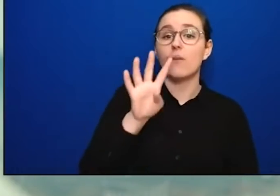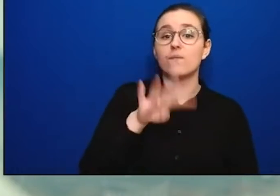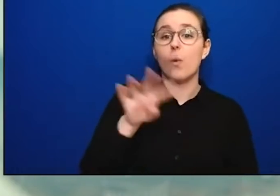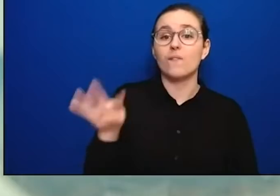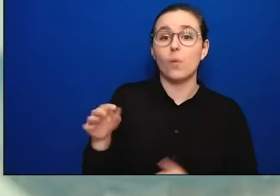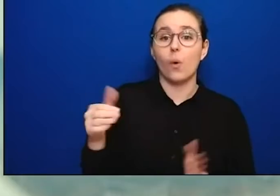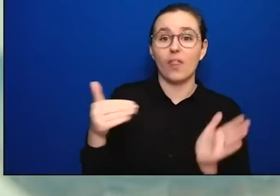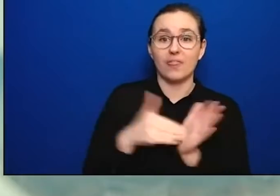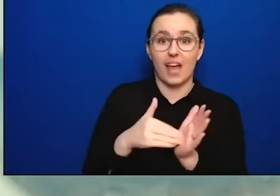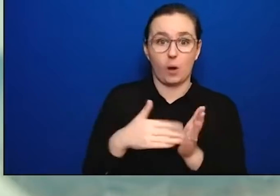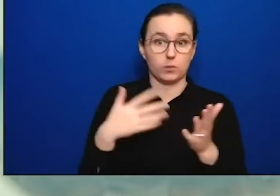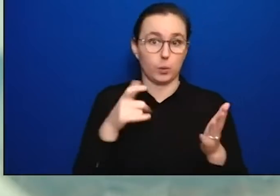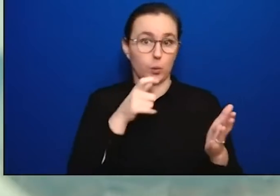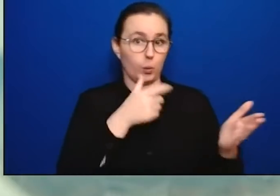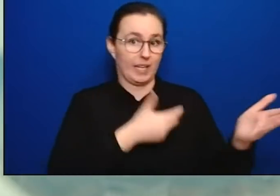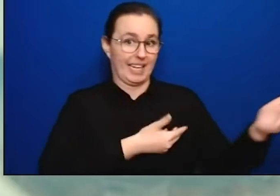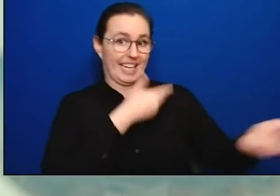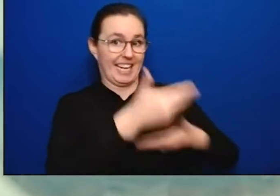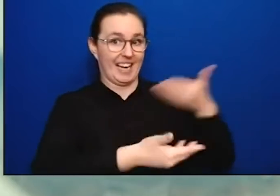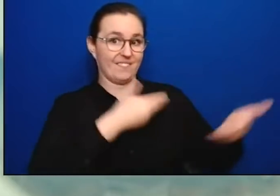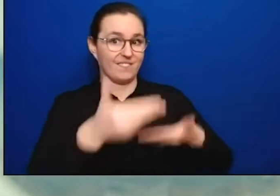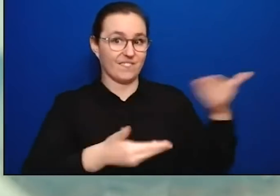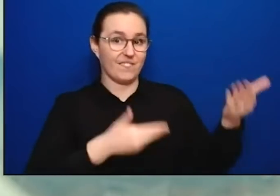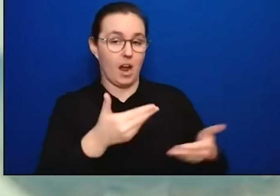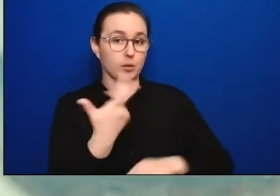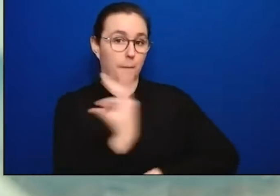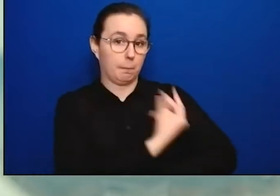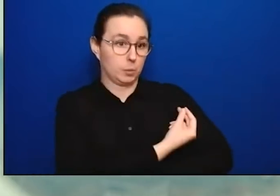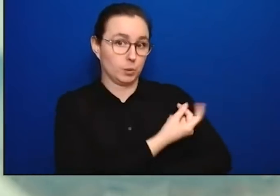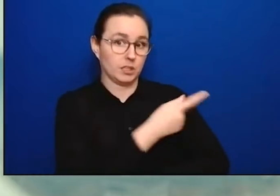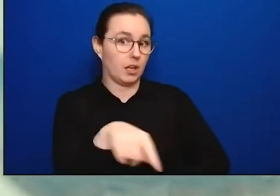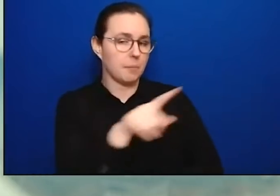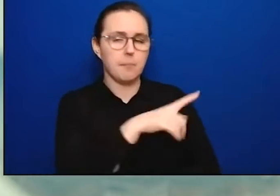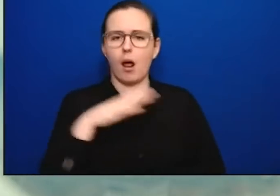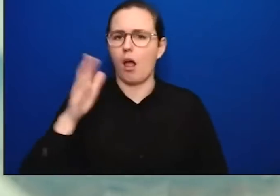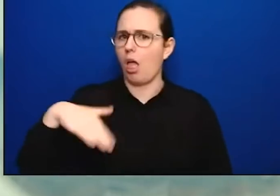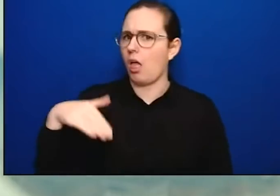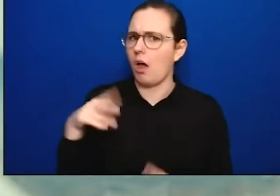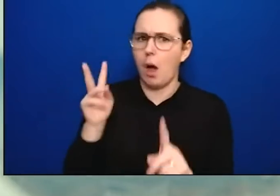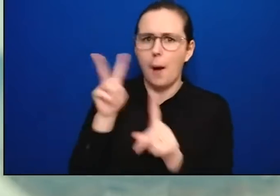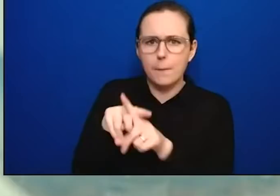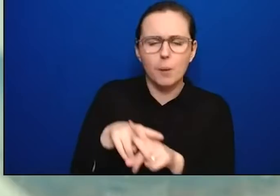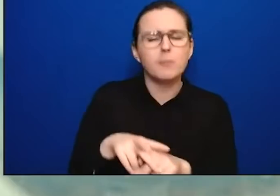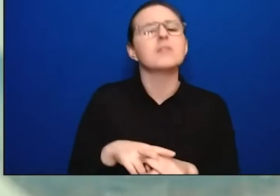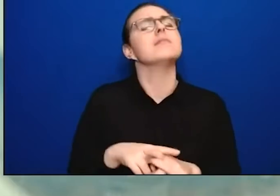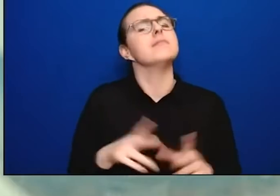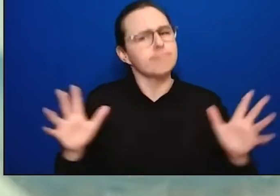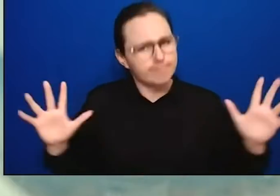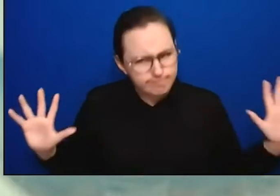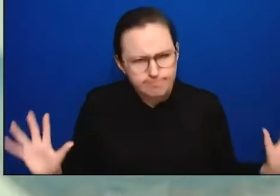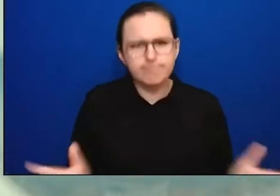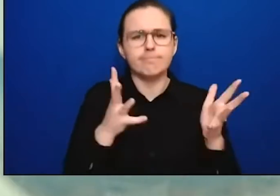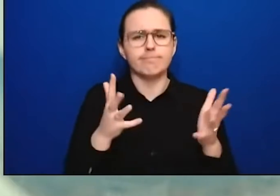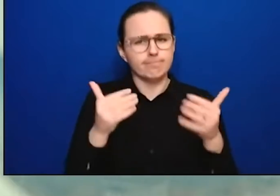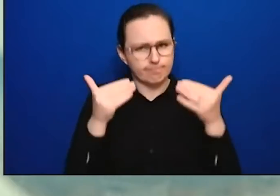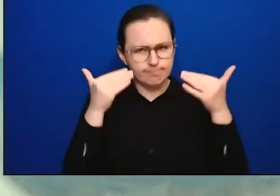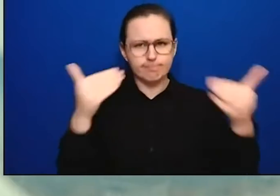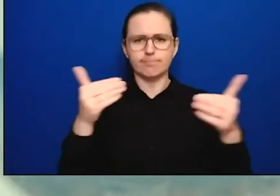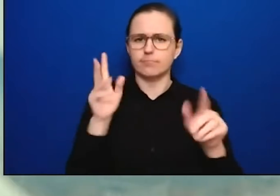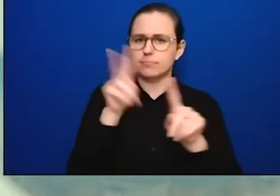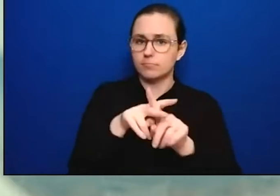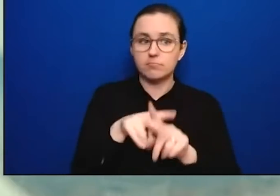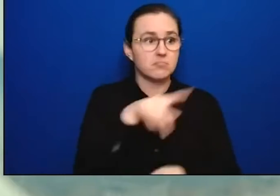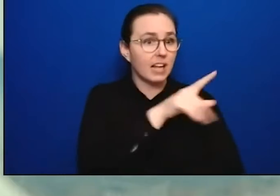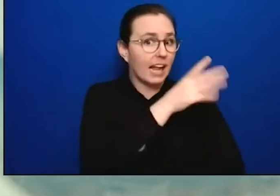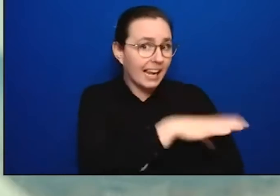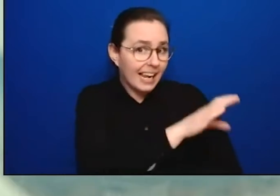are 644,000 people who've been invited for their booster in BC and have not yet booked an appointment. We strongly encourage